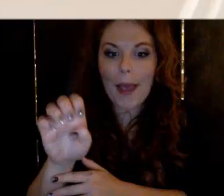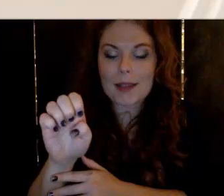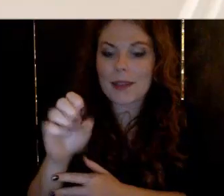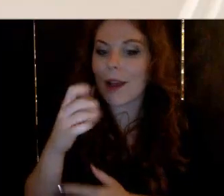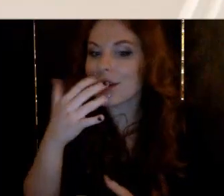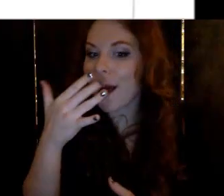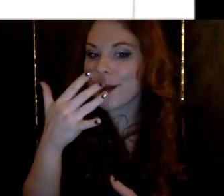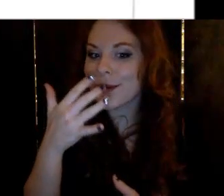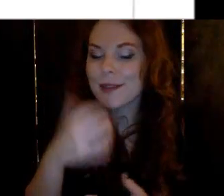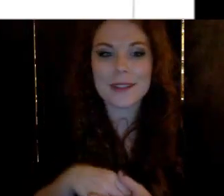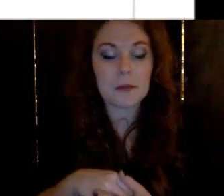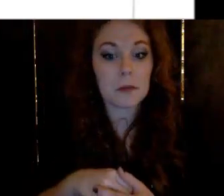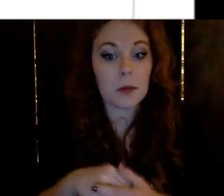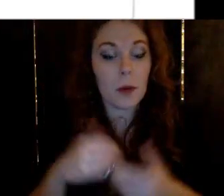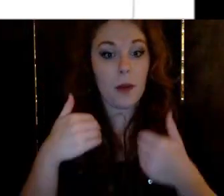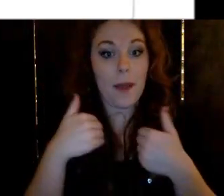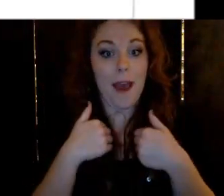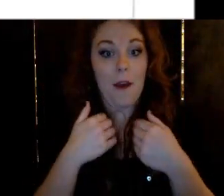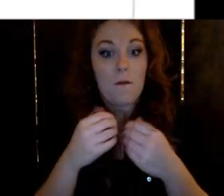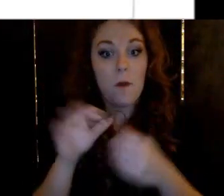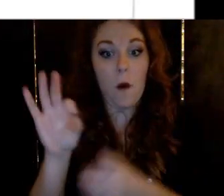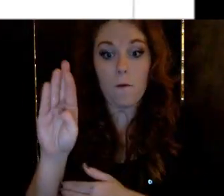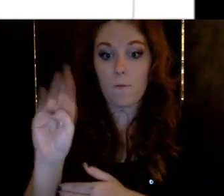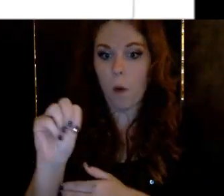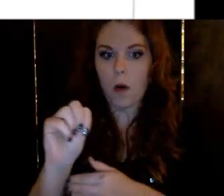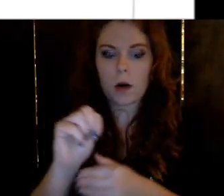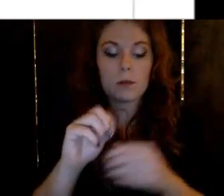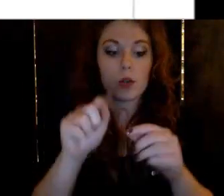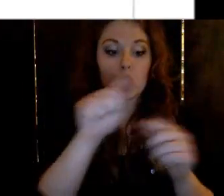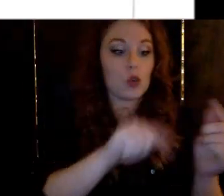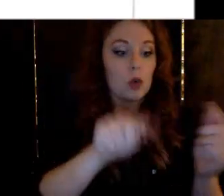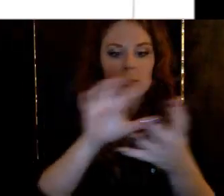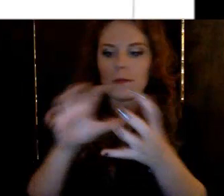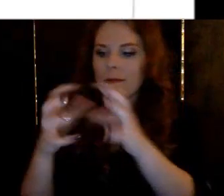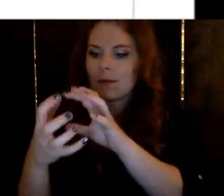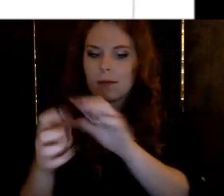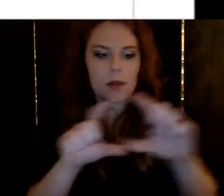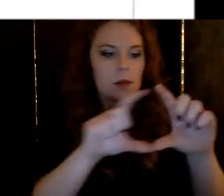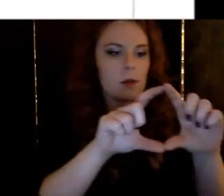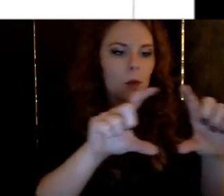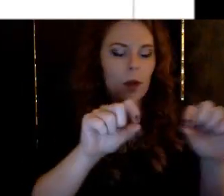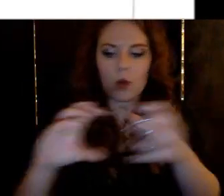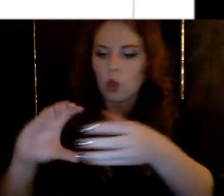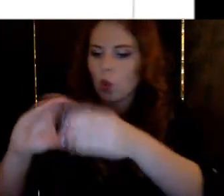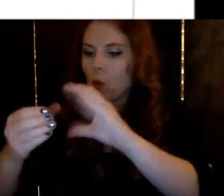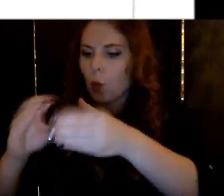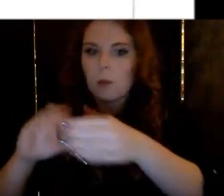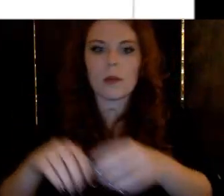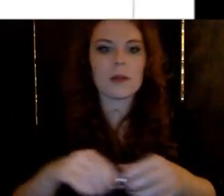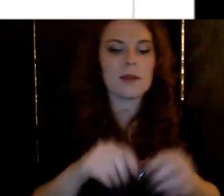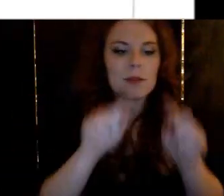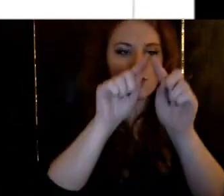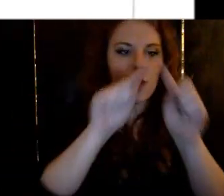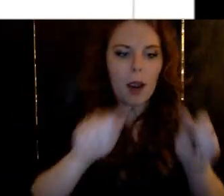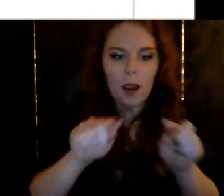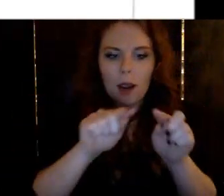color. When given form, circles become spheres, squares become cubes, triangles